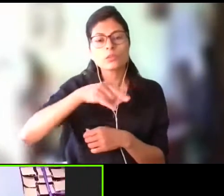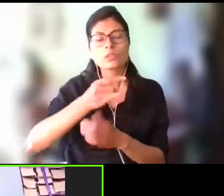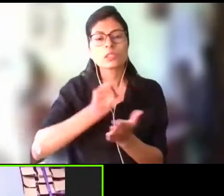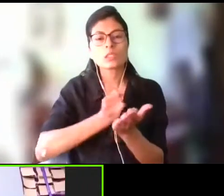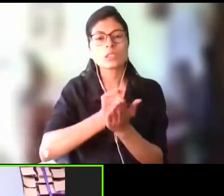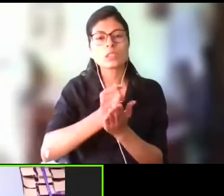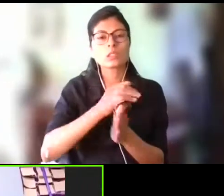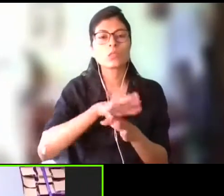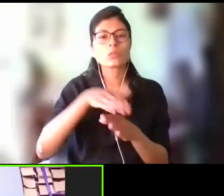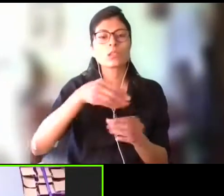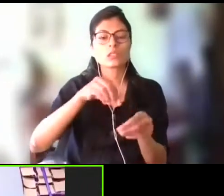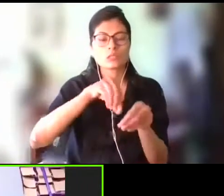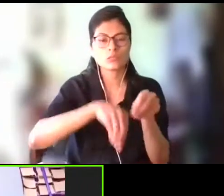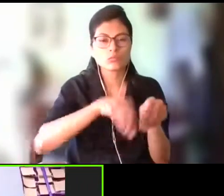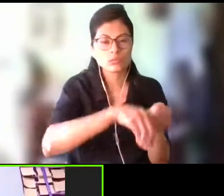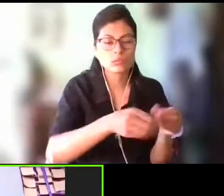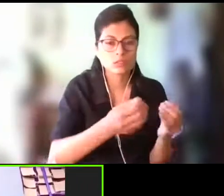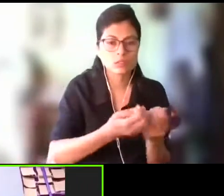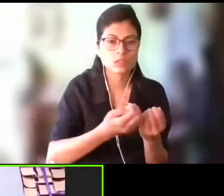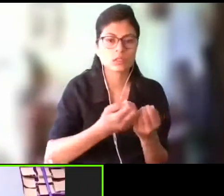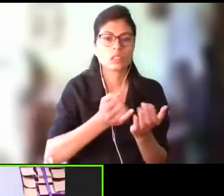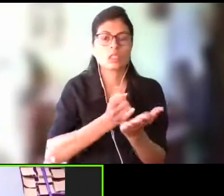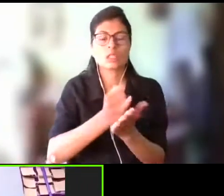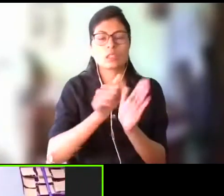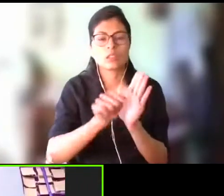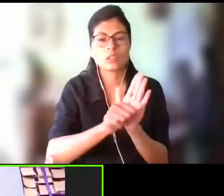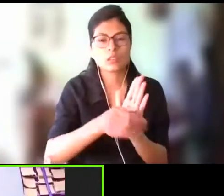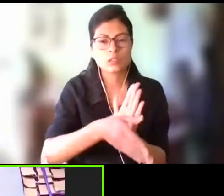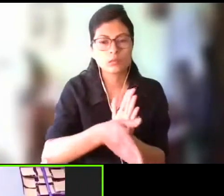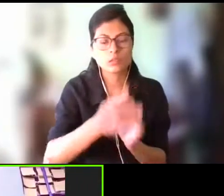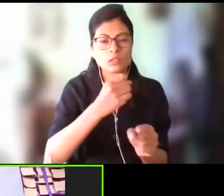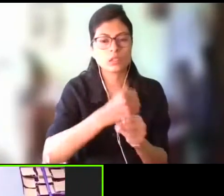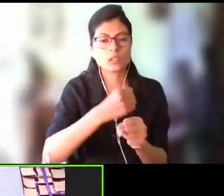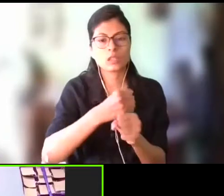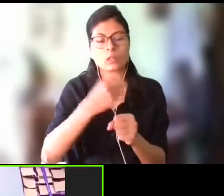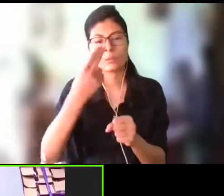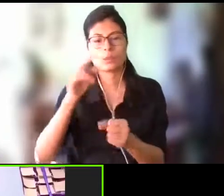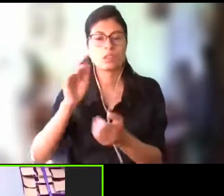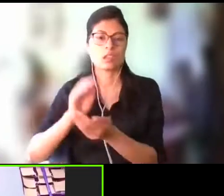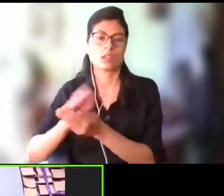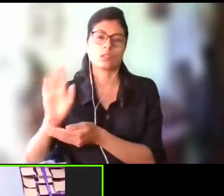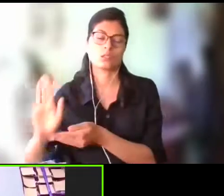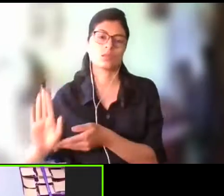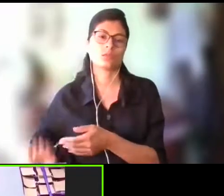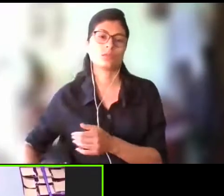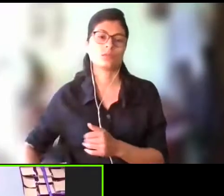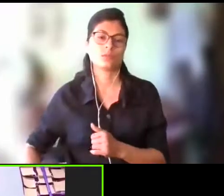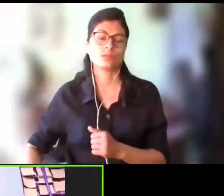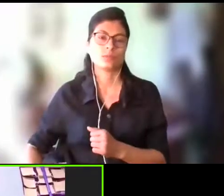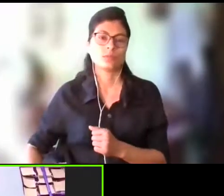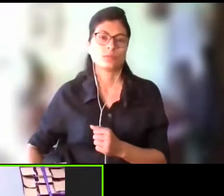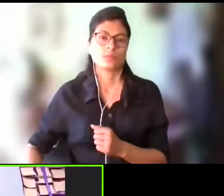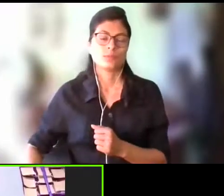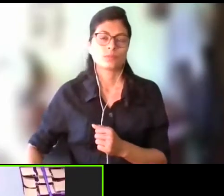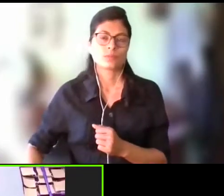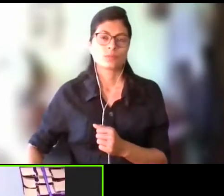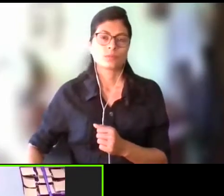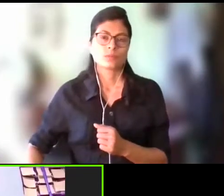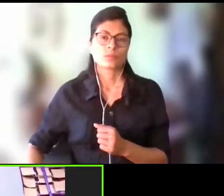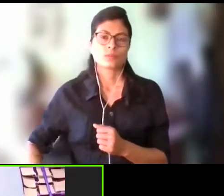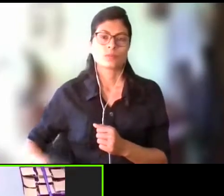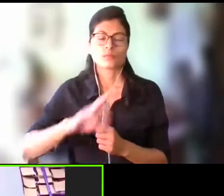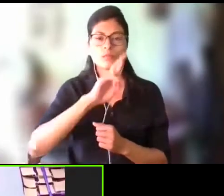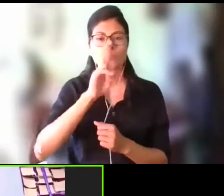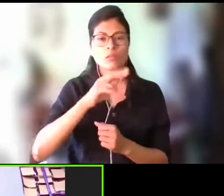back where they used to fit in most. And also rising up to speak to